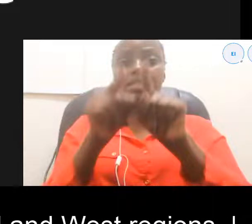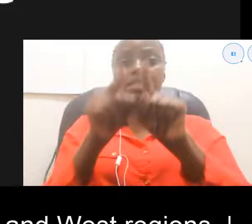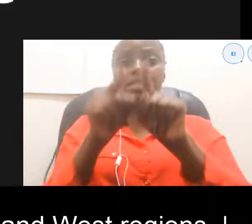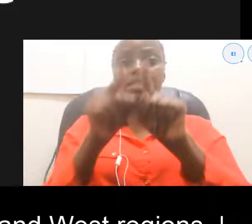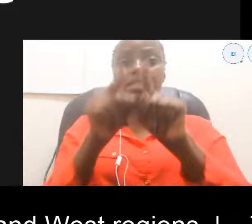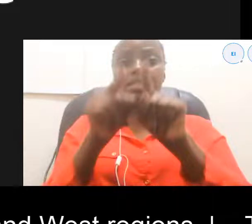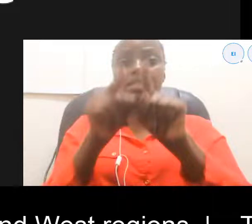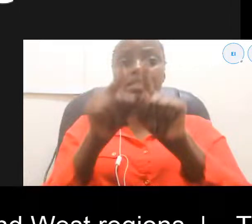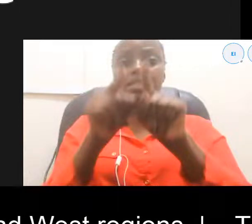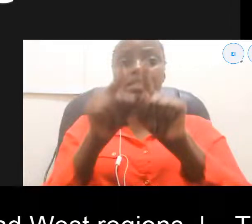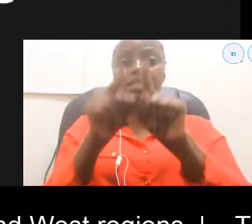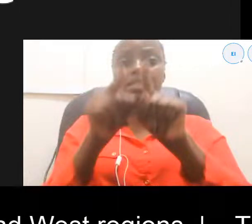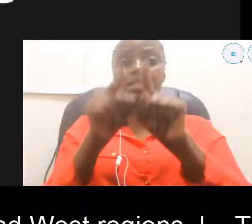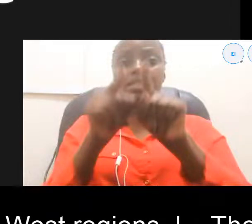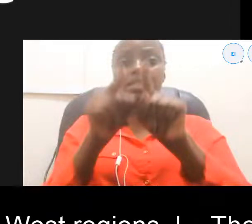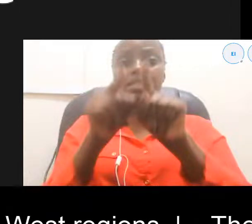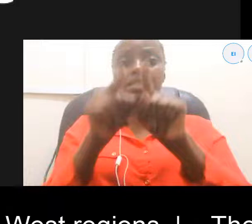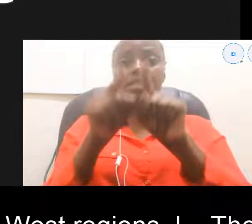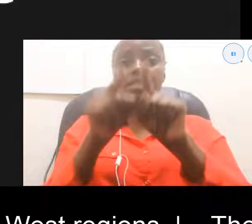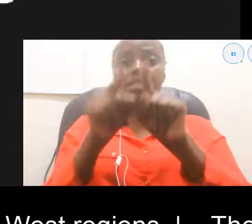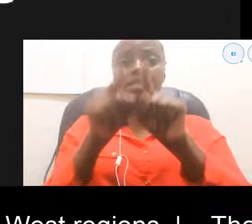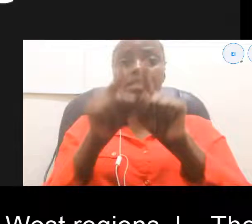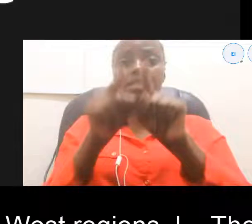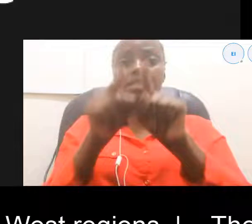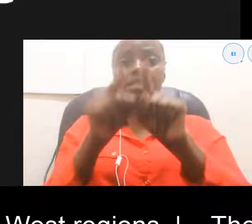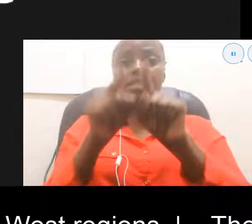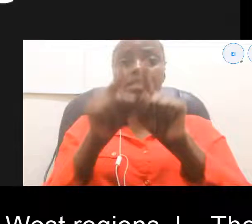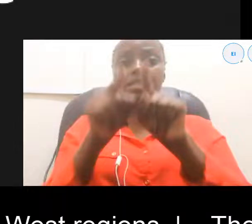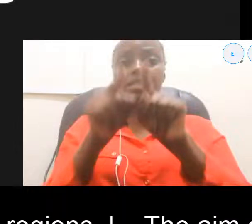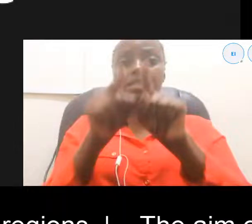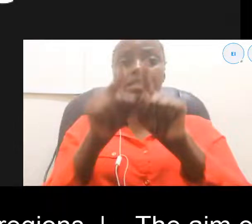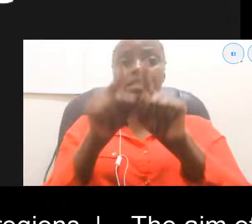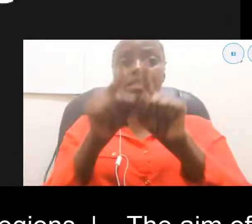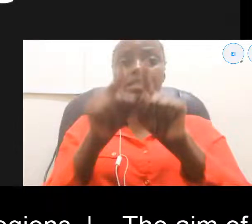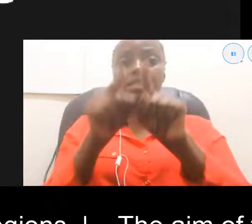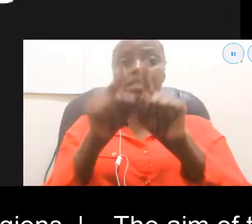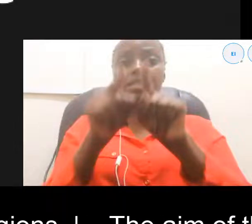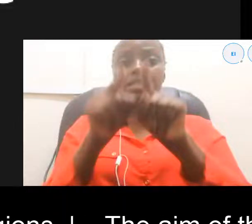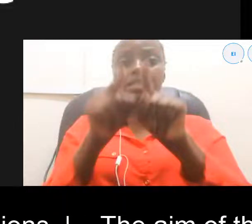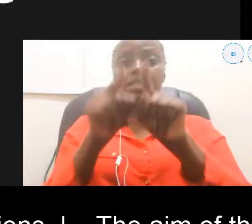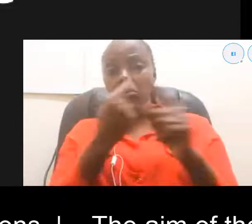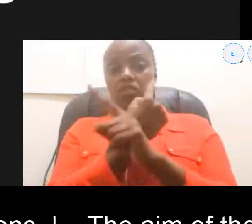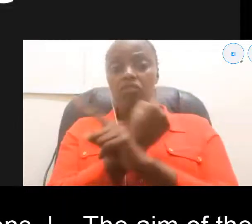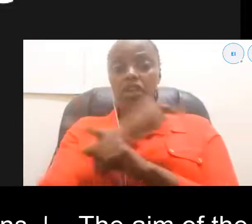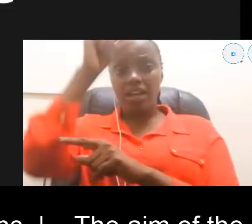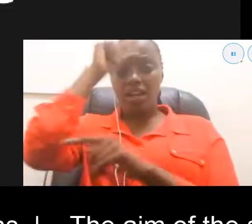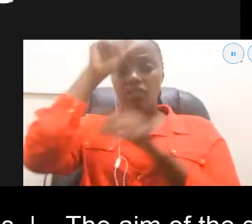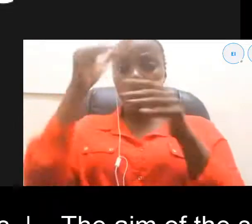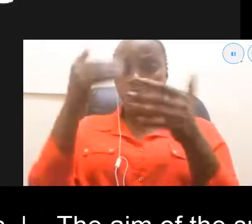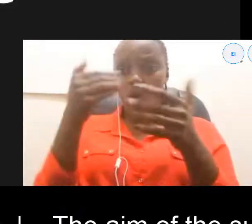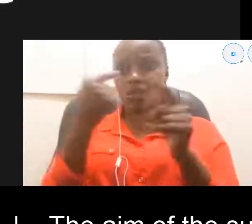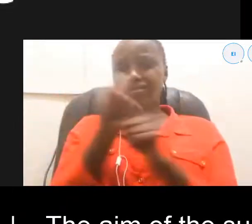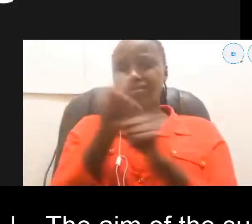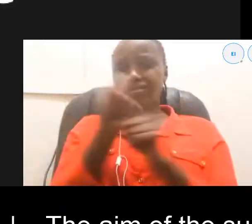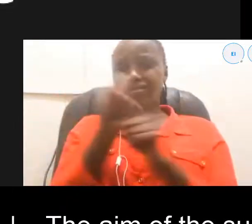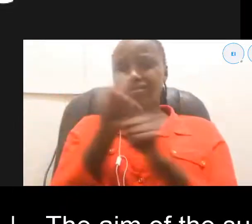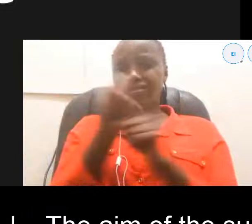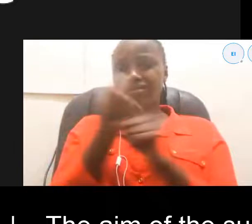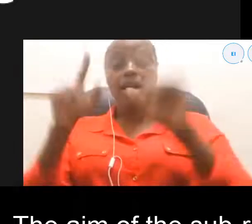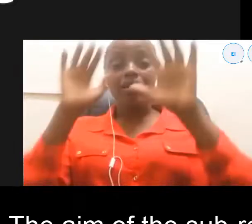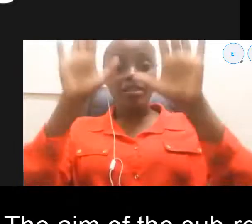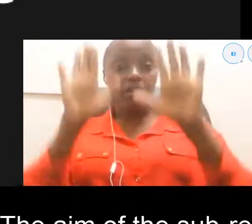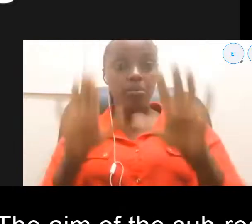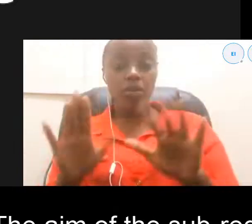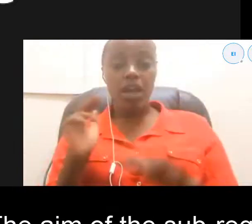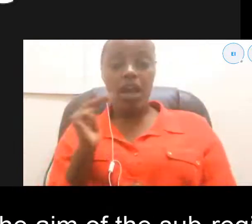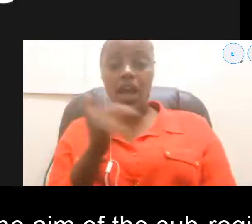the previous resolutions was actually worked on by the different governments or entities. So it's important for us moving forward to